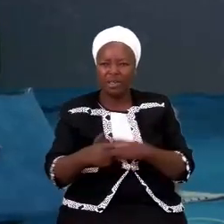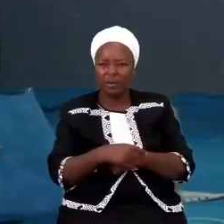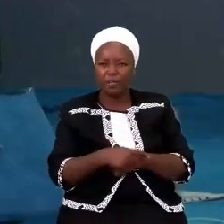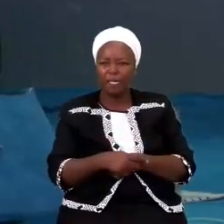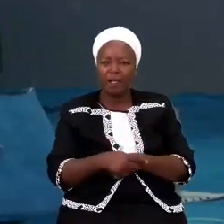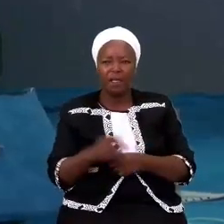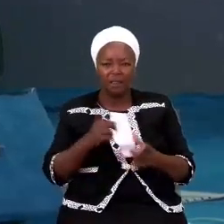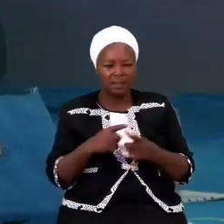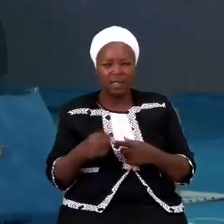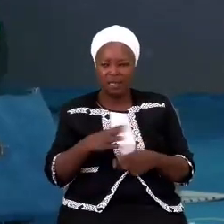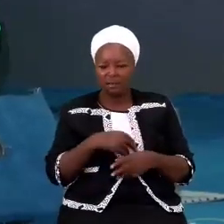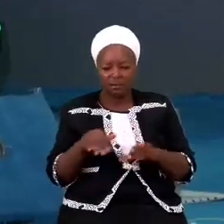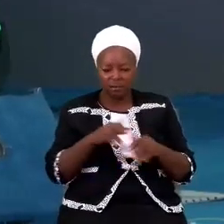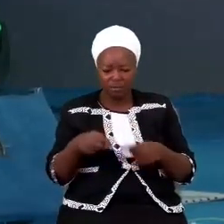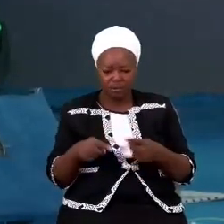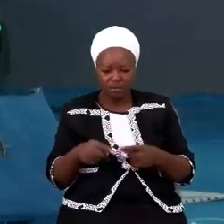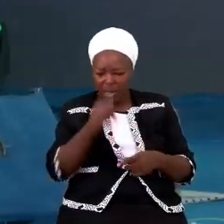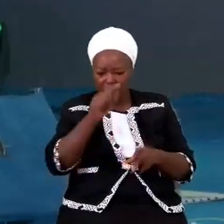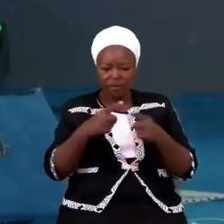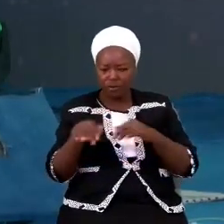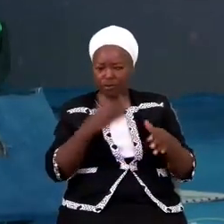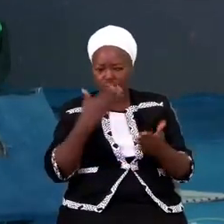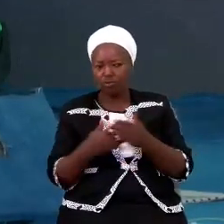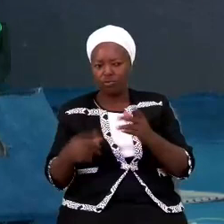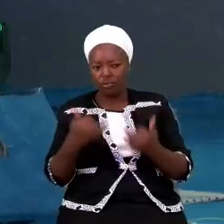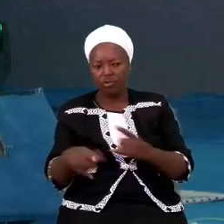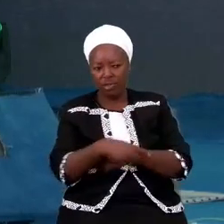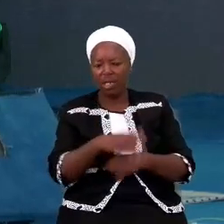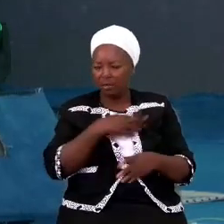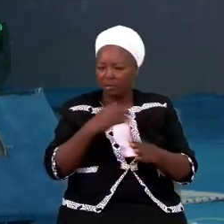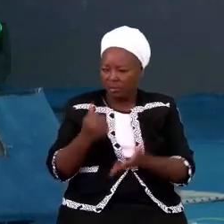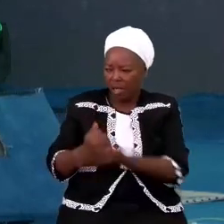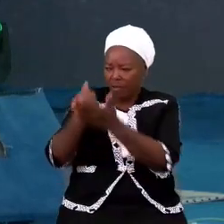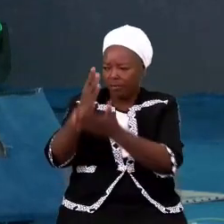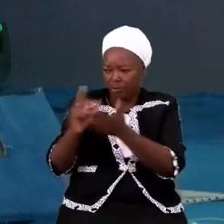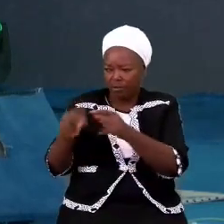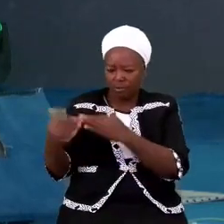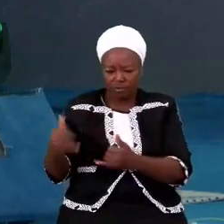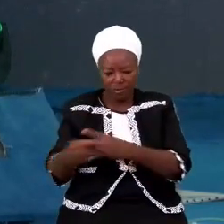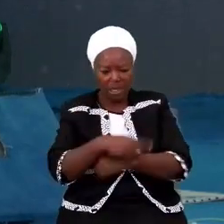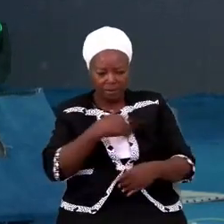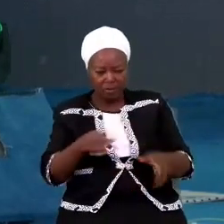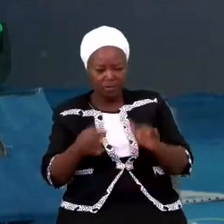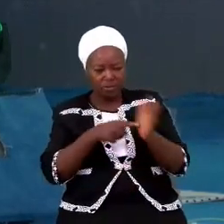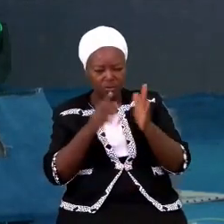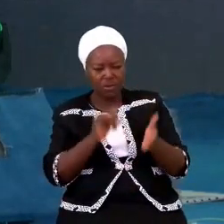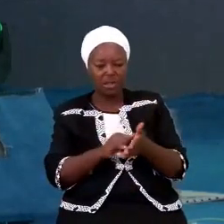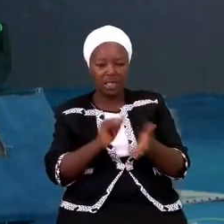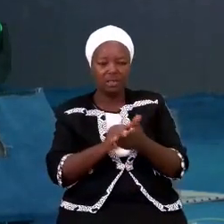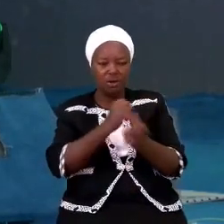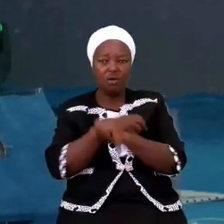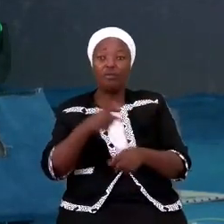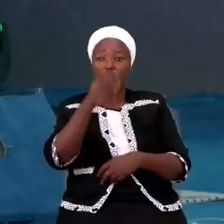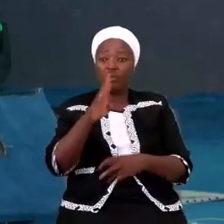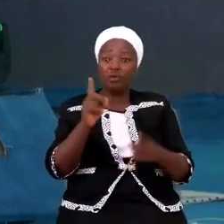today, and I'm going to show the love of God to Christ, to God, and to everyone around me, and because of that, I'm going